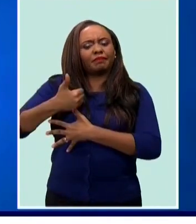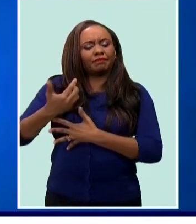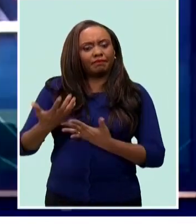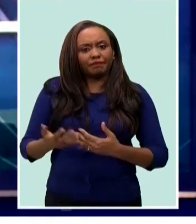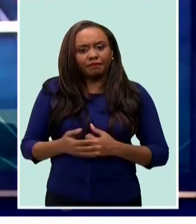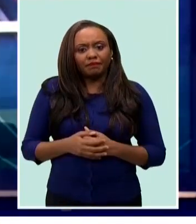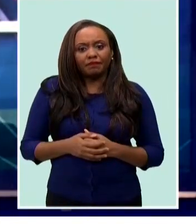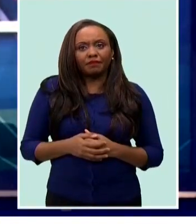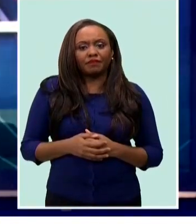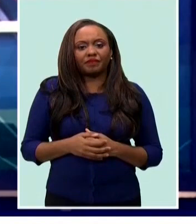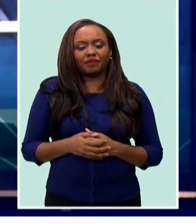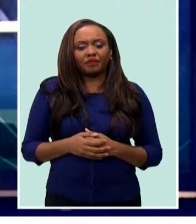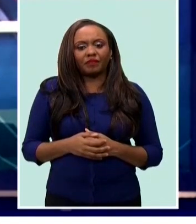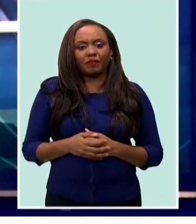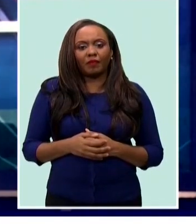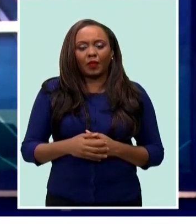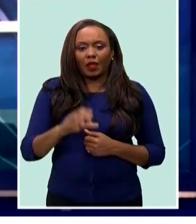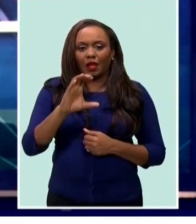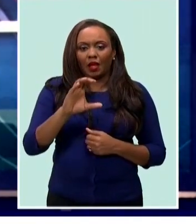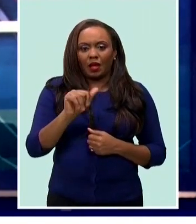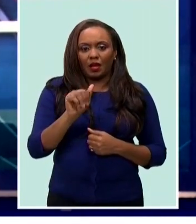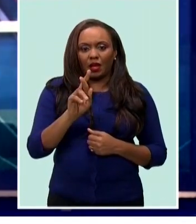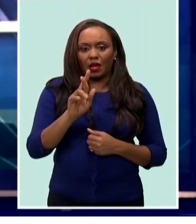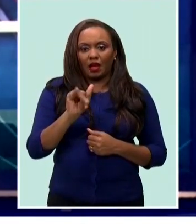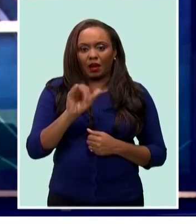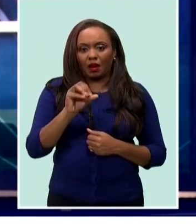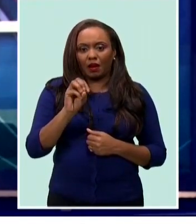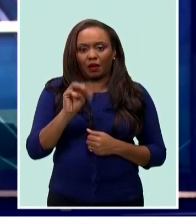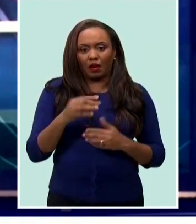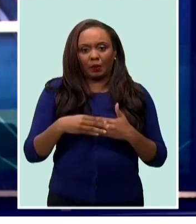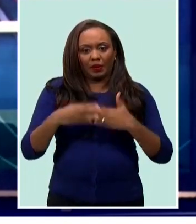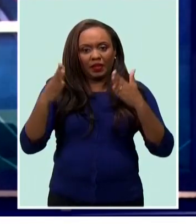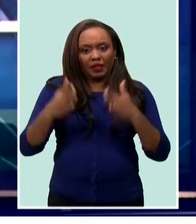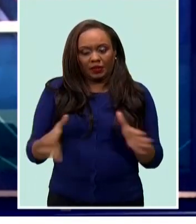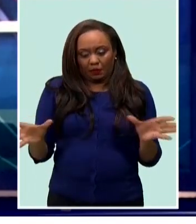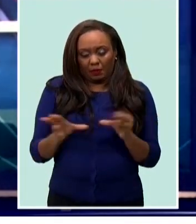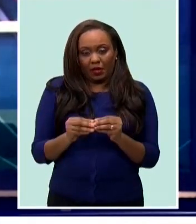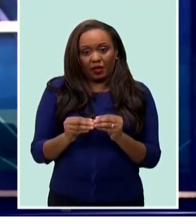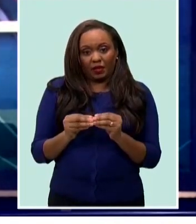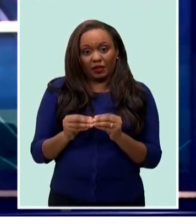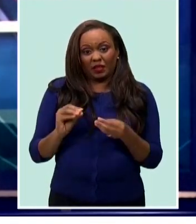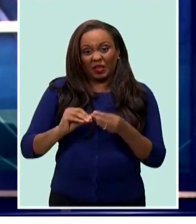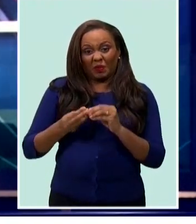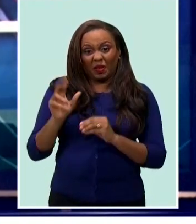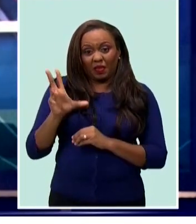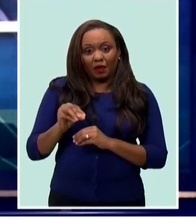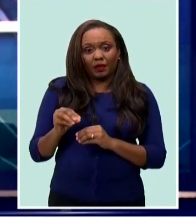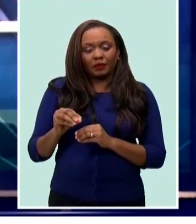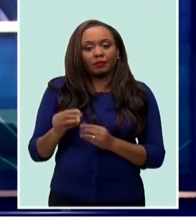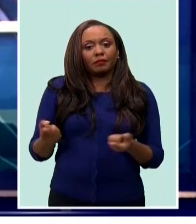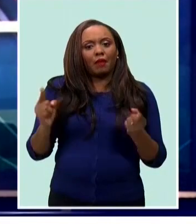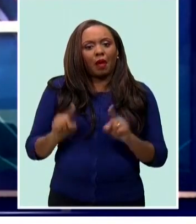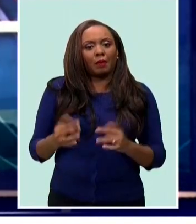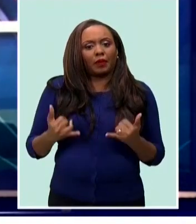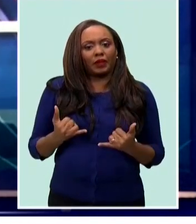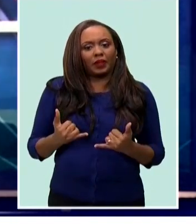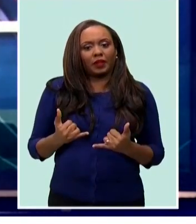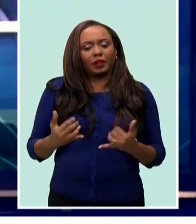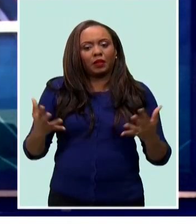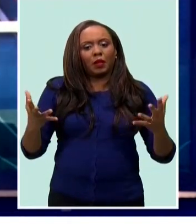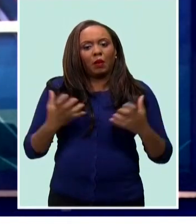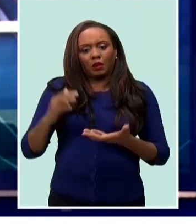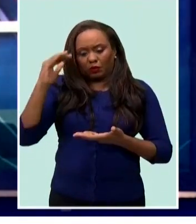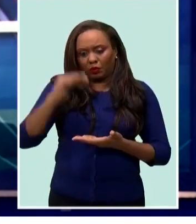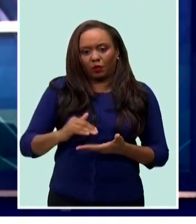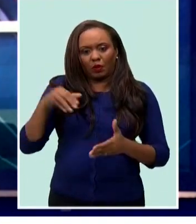it. The CARICOM Heads of Government 30th Intersessional meeting got underway today with a call for the region to work to reduce the level